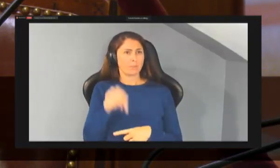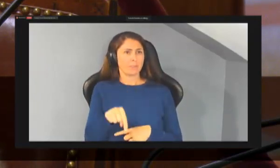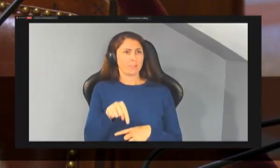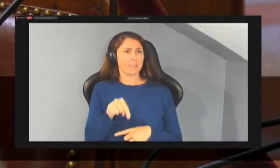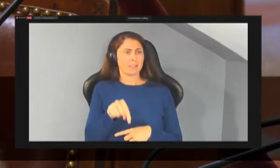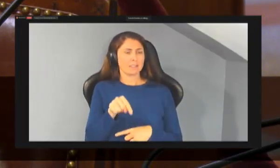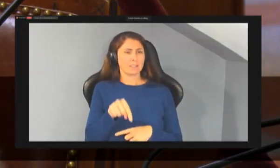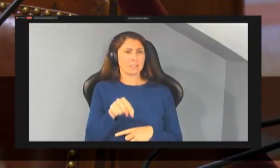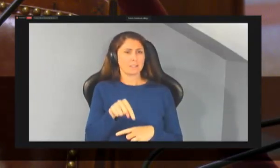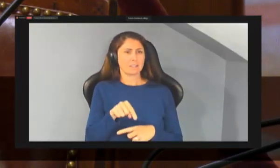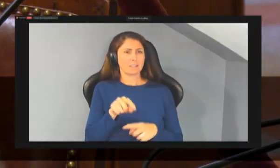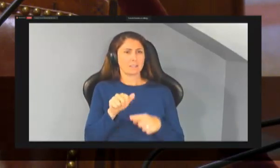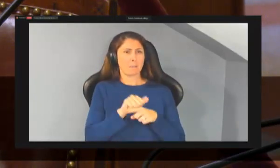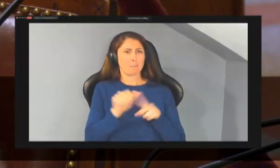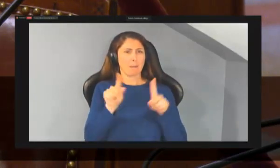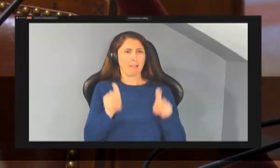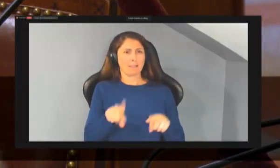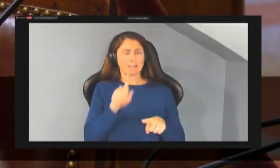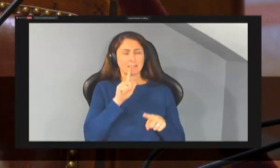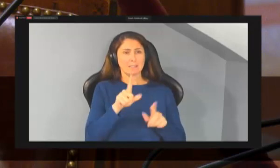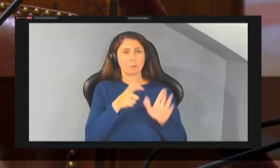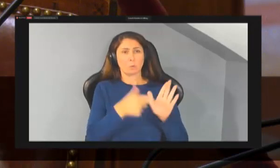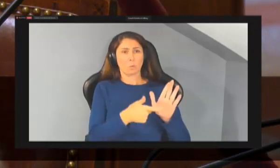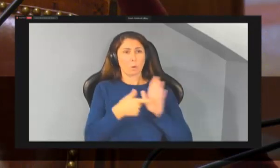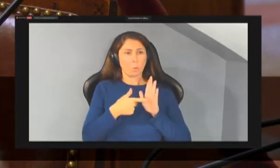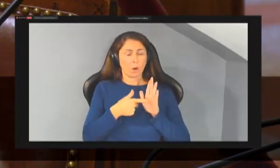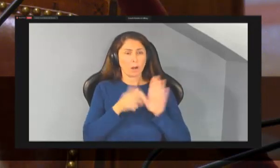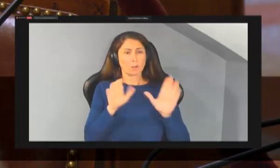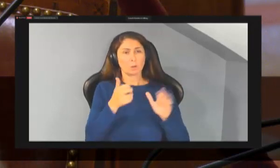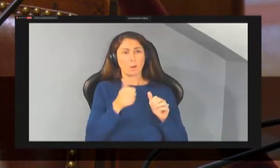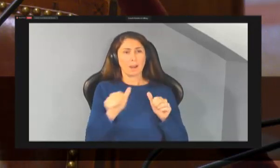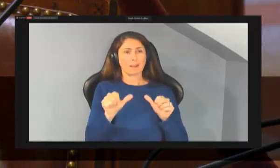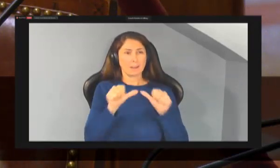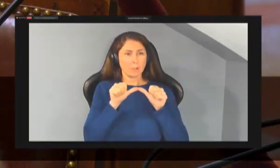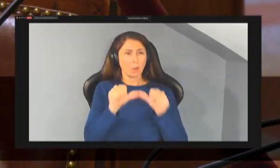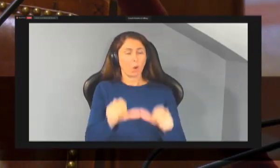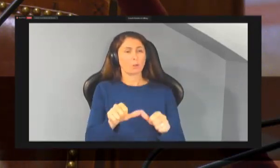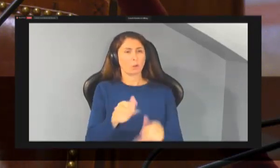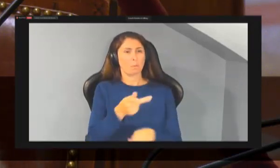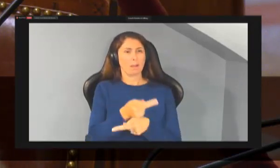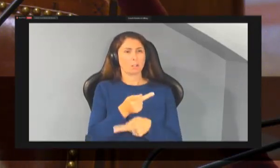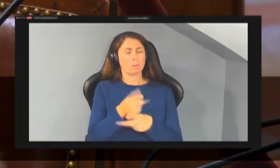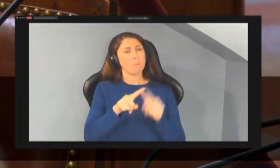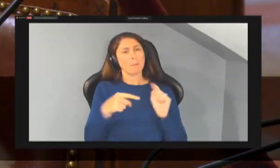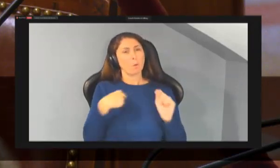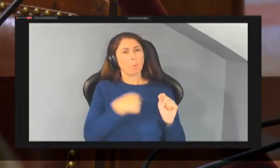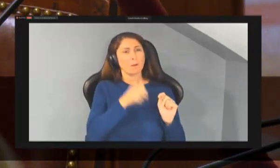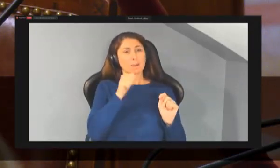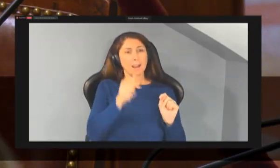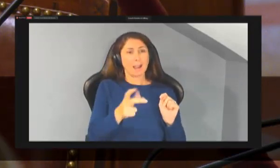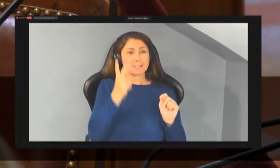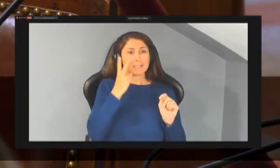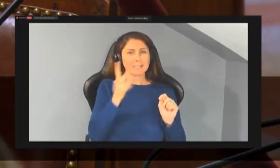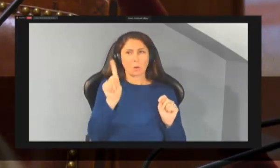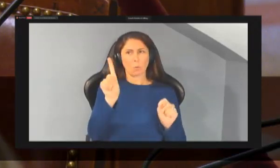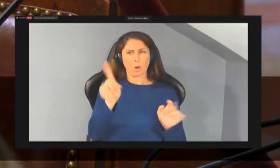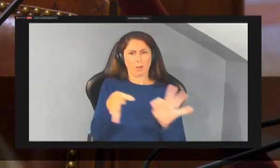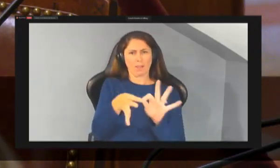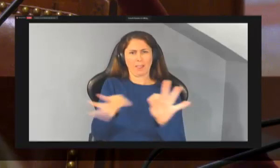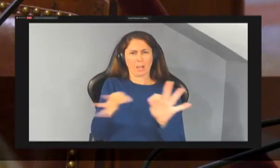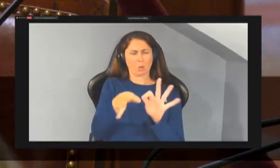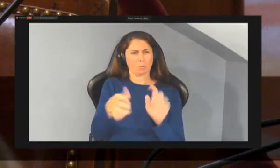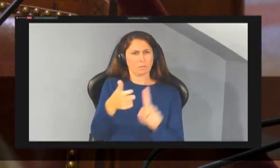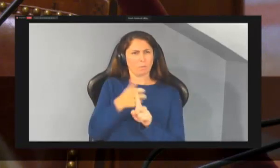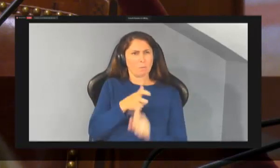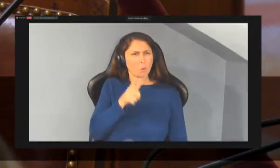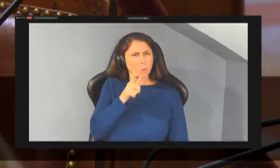pilot is required to do any kind of long-term management, but we're not seeing where that language is coming from. Who's requiring